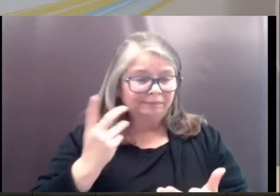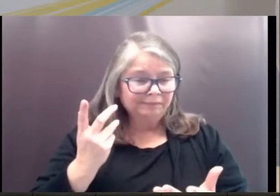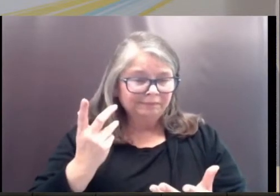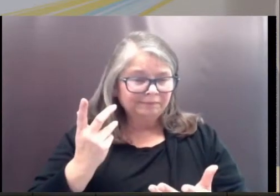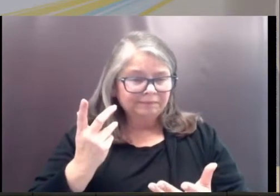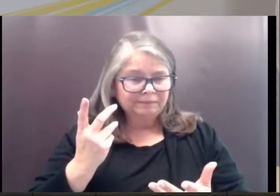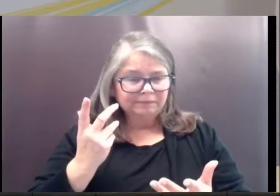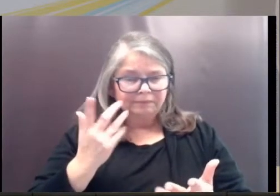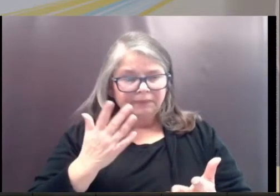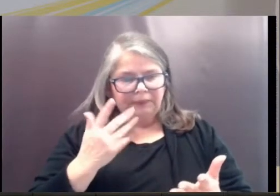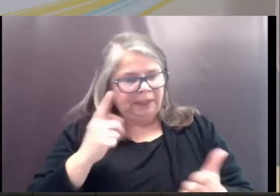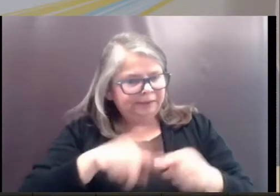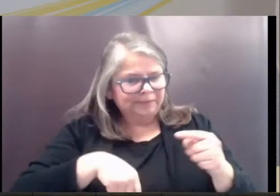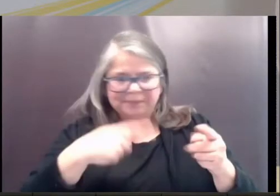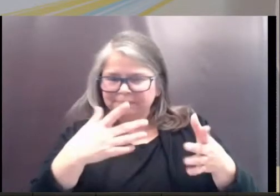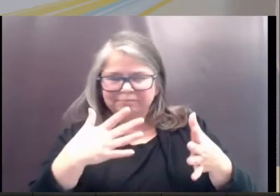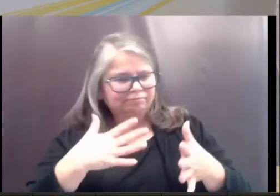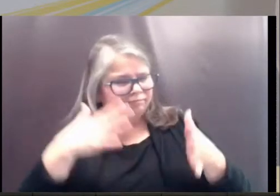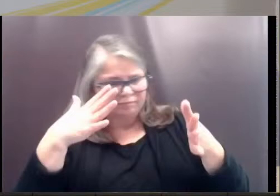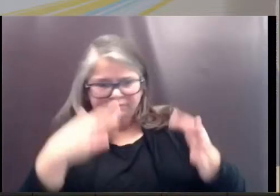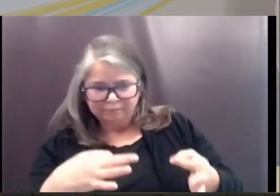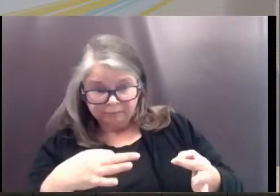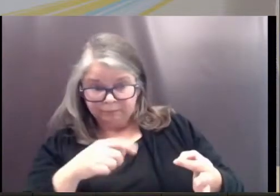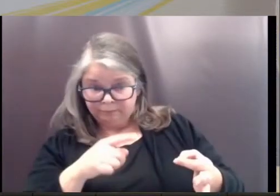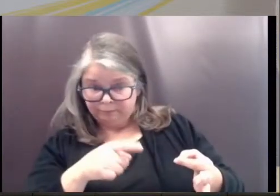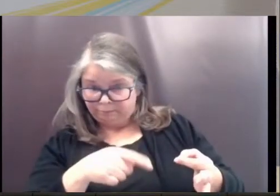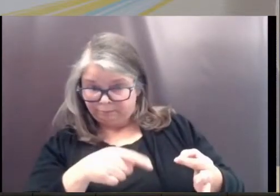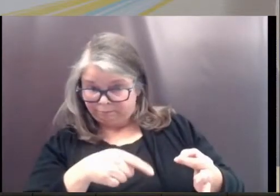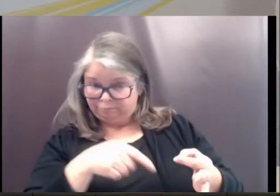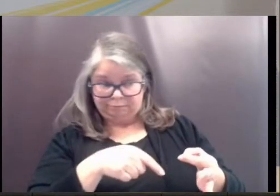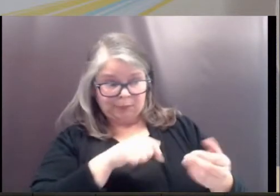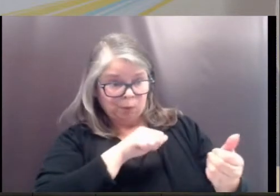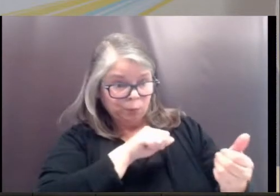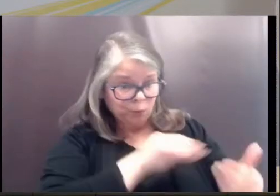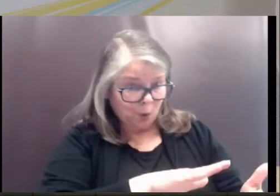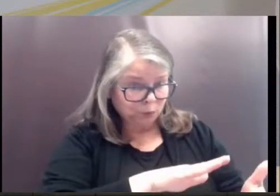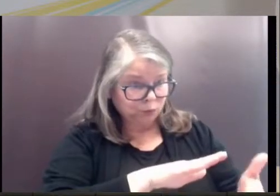say if our targeted approach